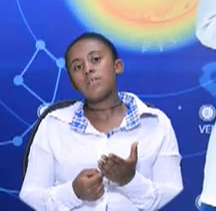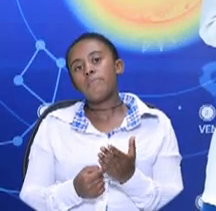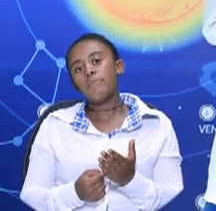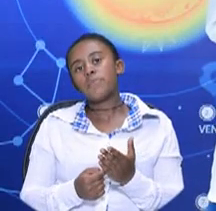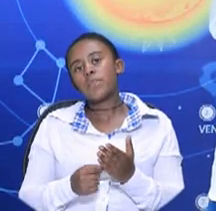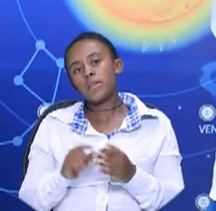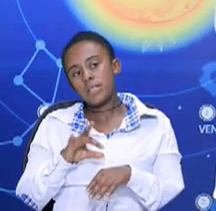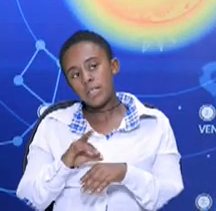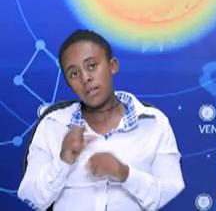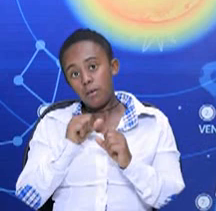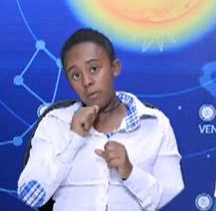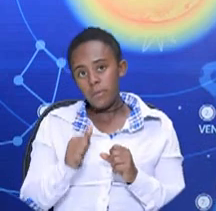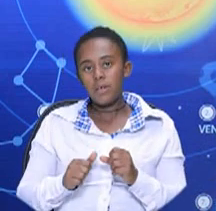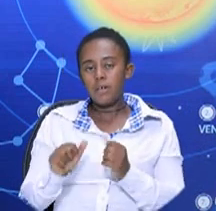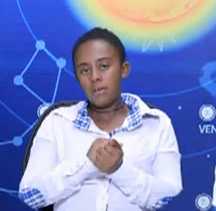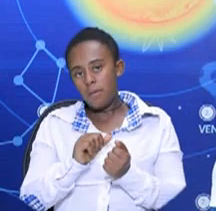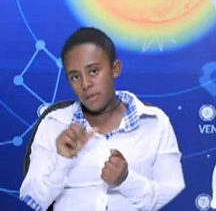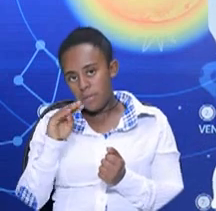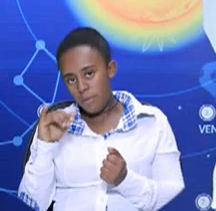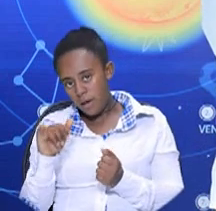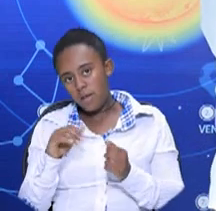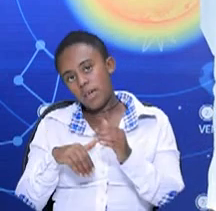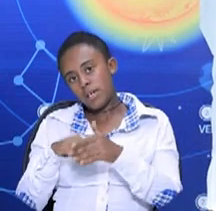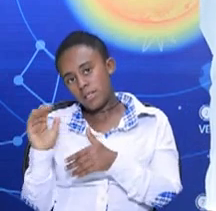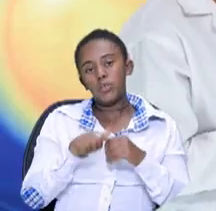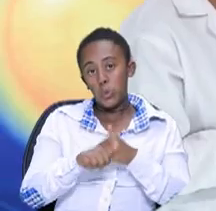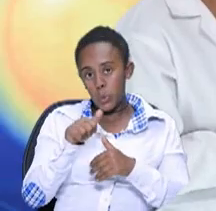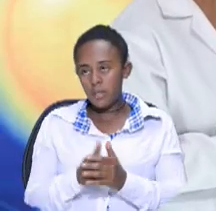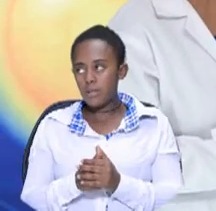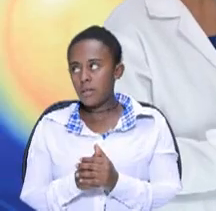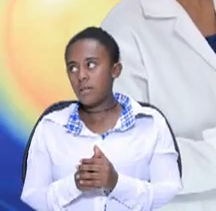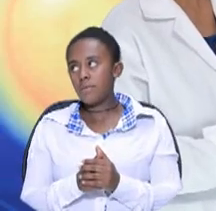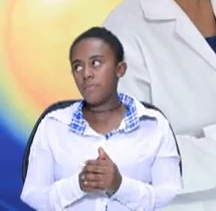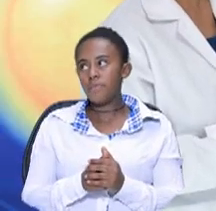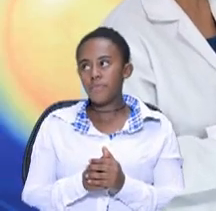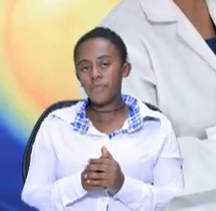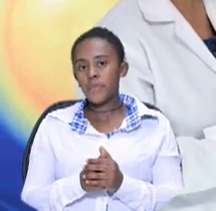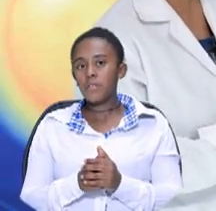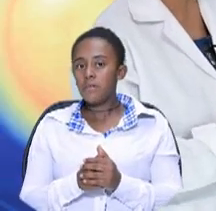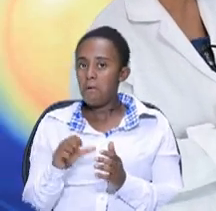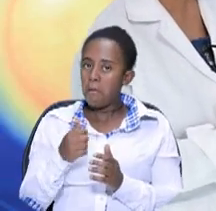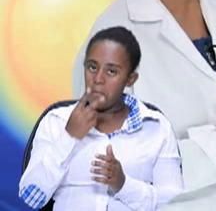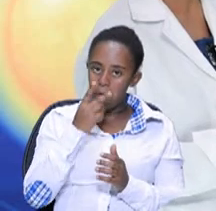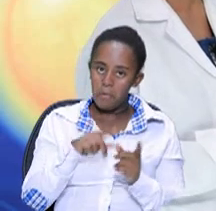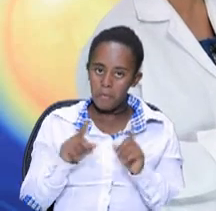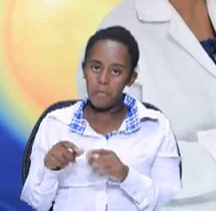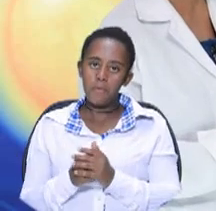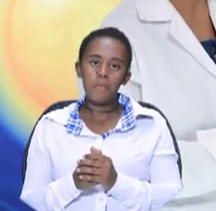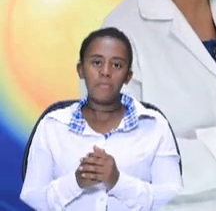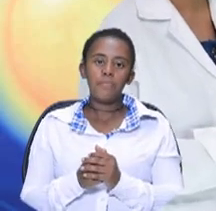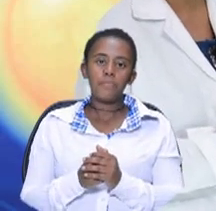skin cannot be damaged by external injury. The next one that we are going to see